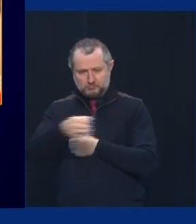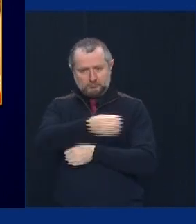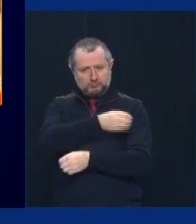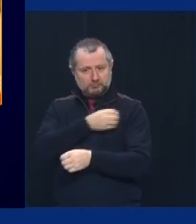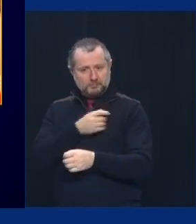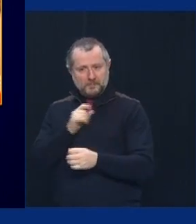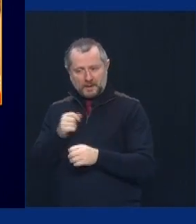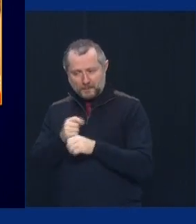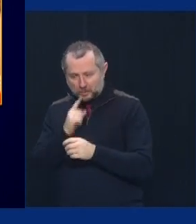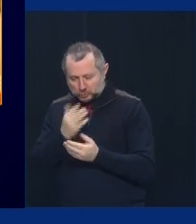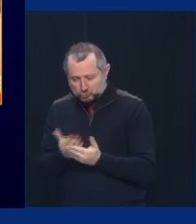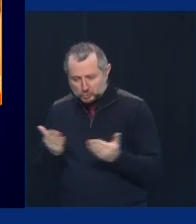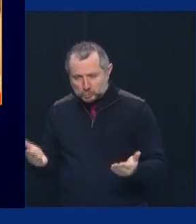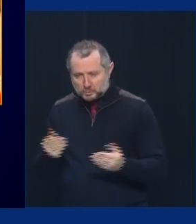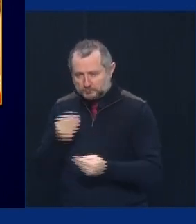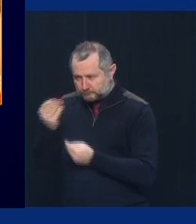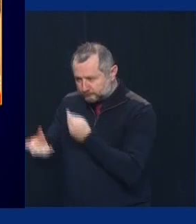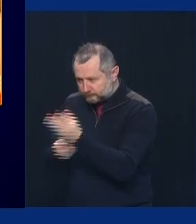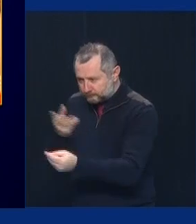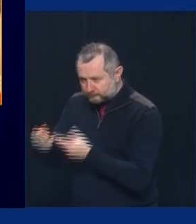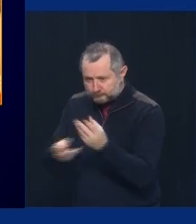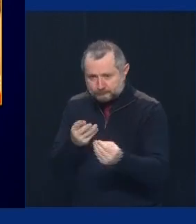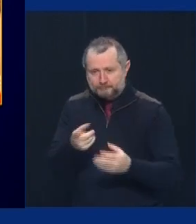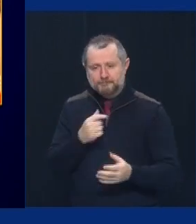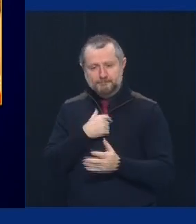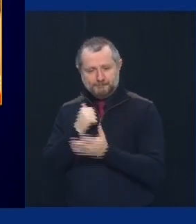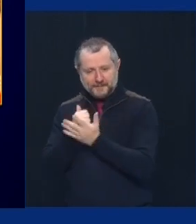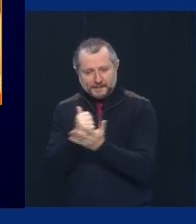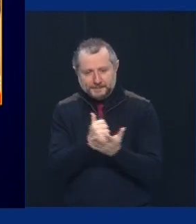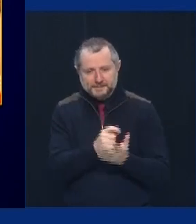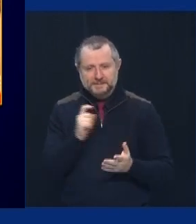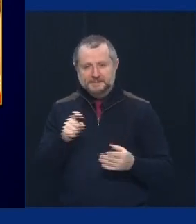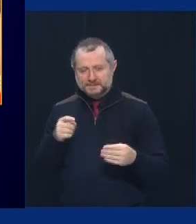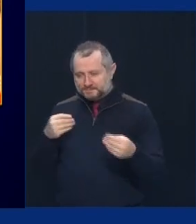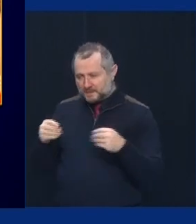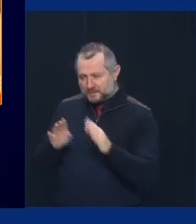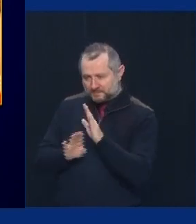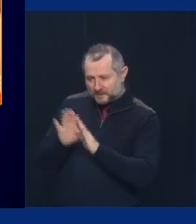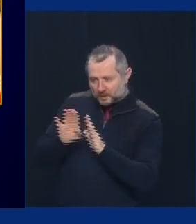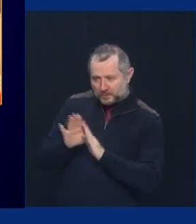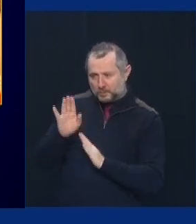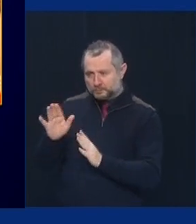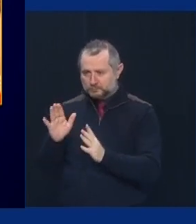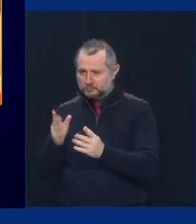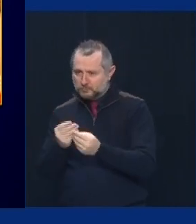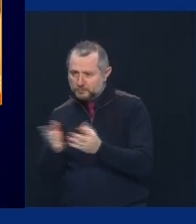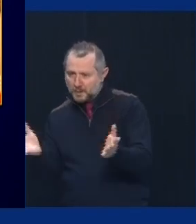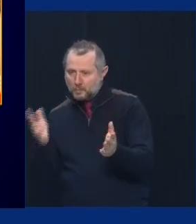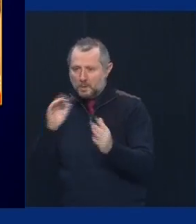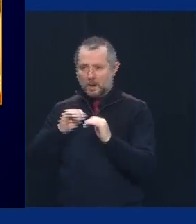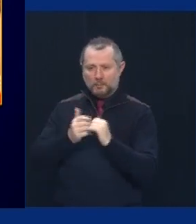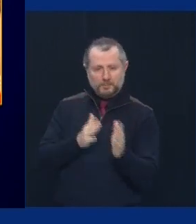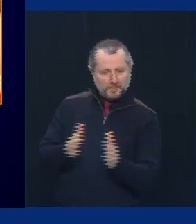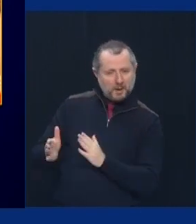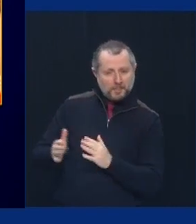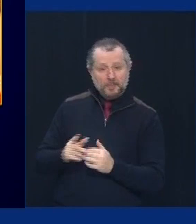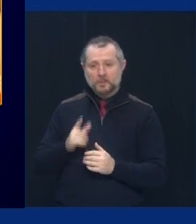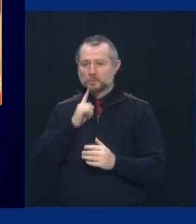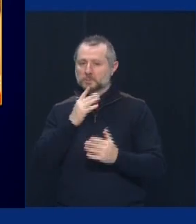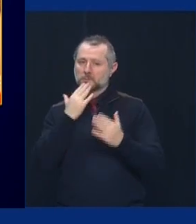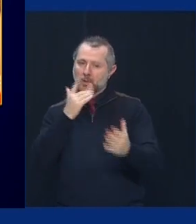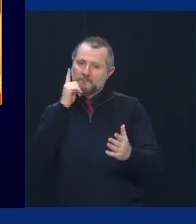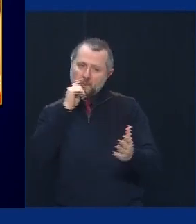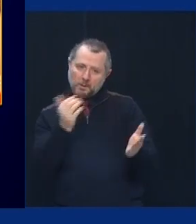for generations, and the flexibility to develop their own district plans. Thank you again, Governor, for